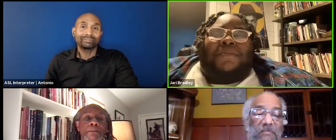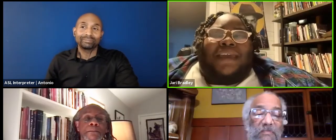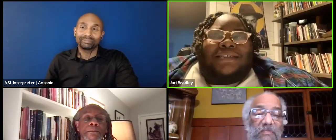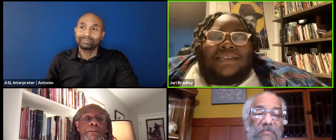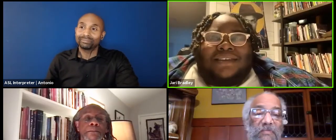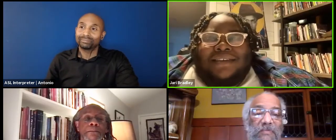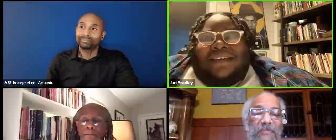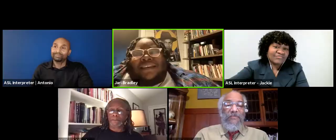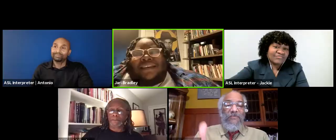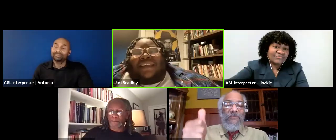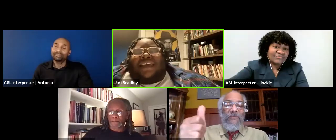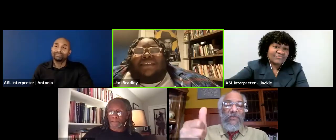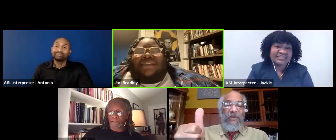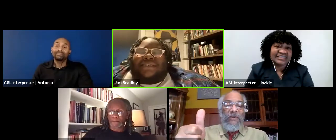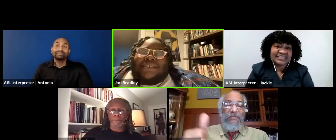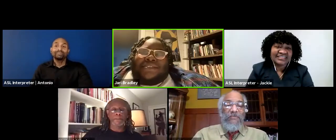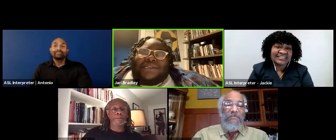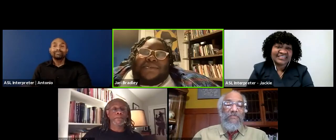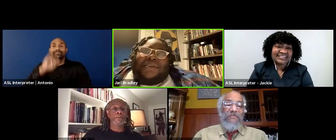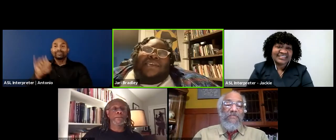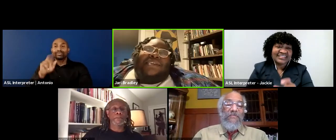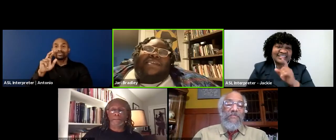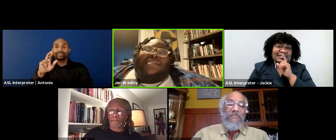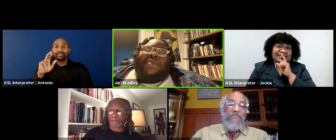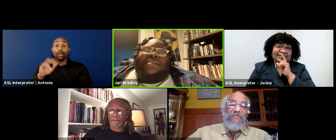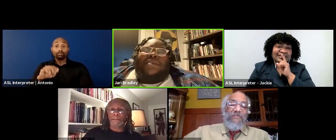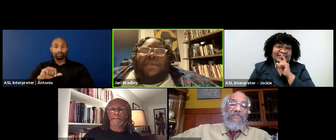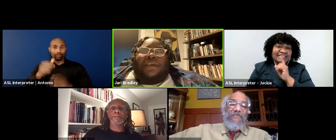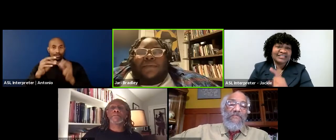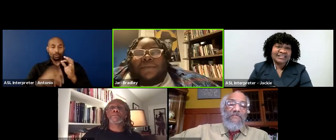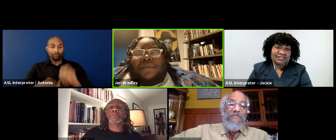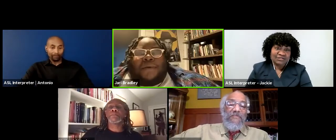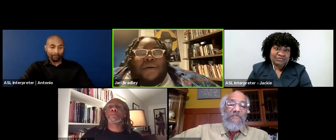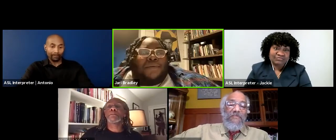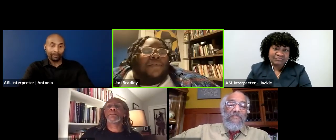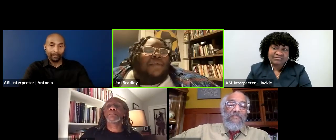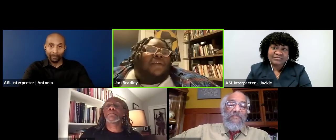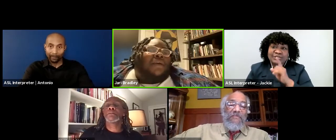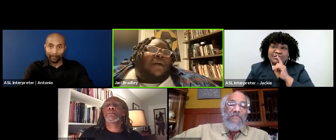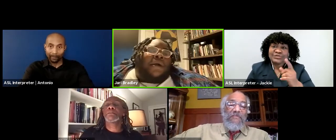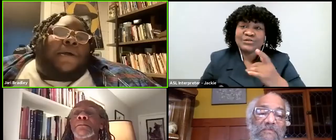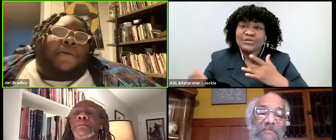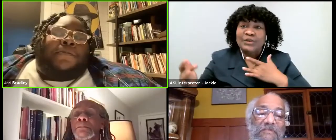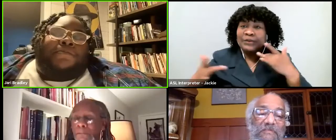Truly amazing. Nate, Cecil, it's such a pleasure to be here with you both.